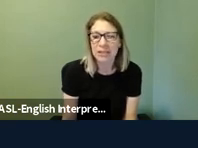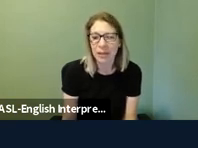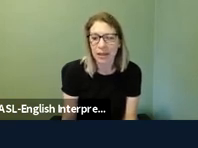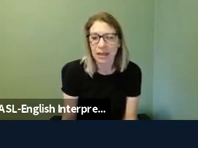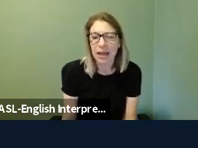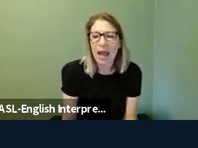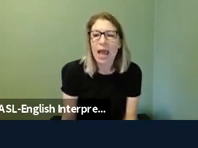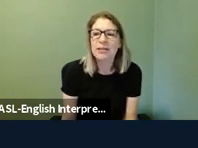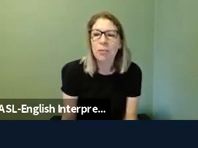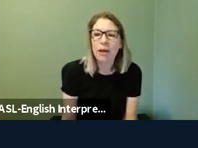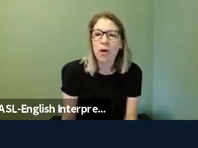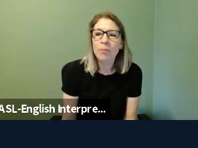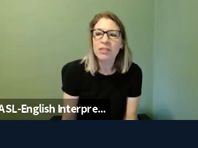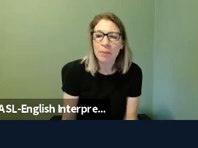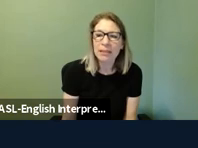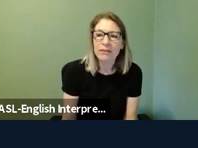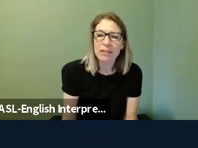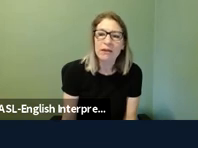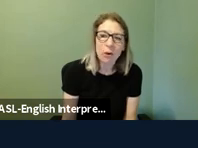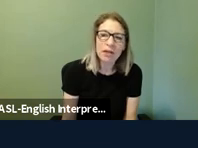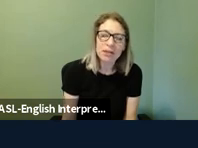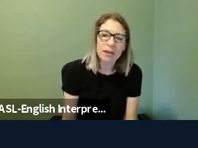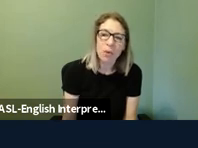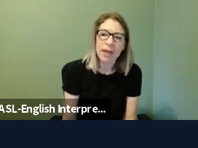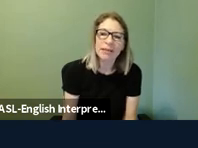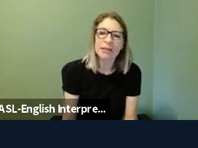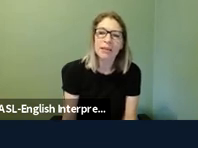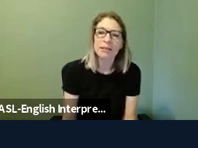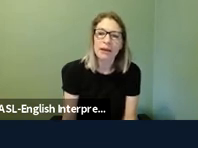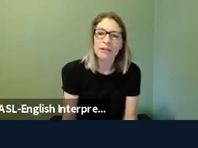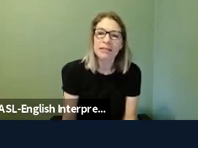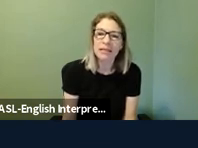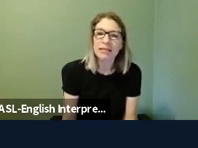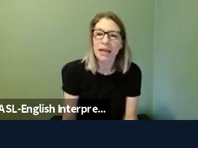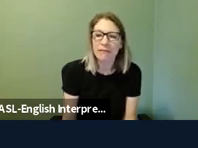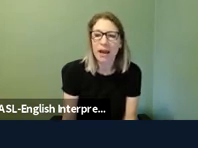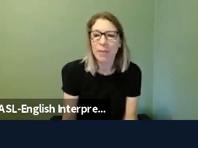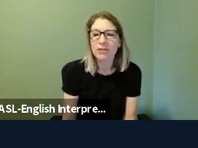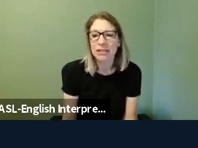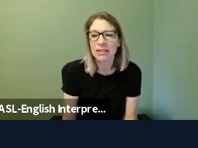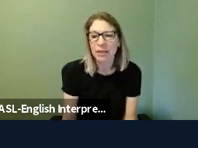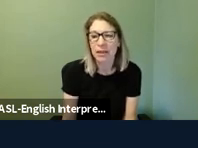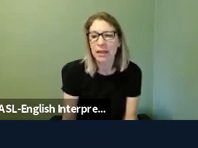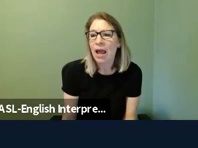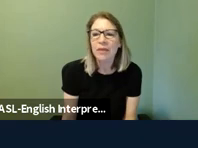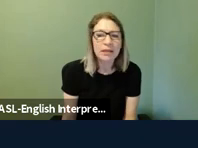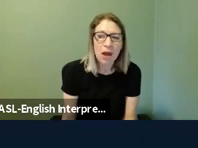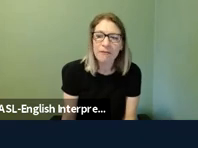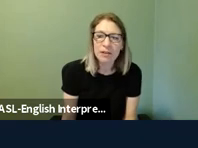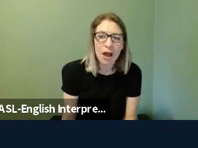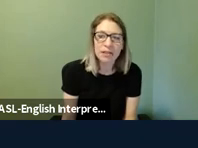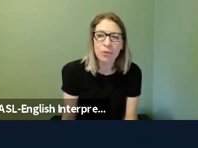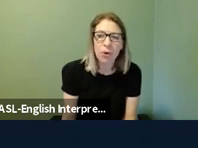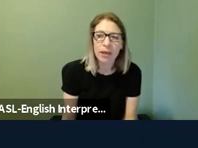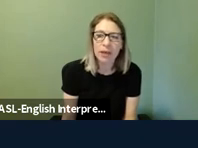environmental disability. And so my own perspective is going to focus on the ways deafness is an environmental disability that is